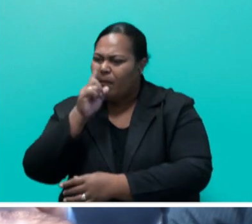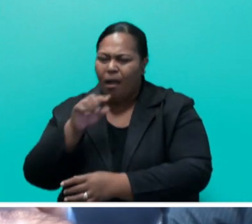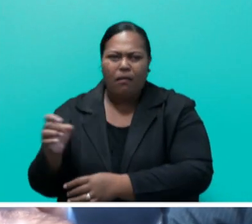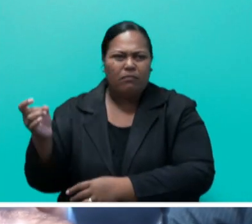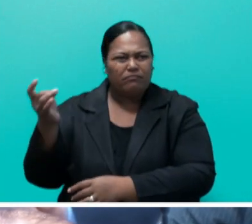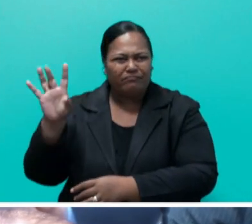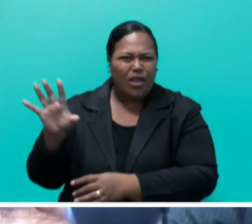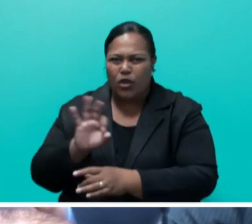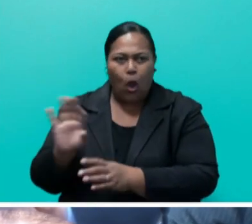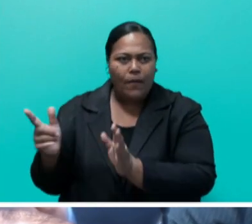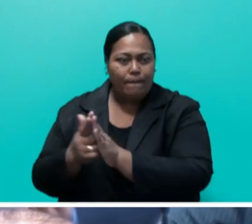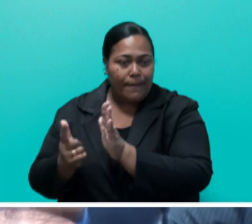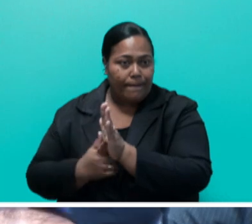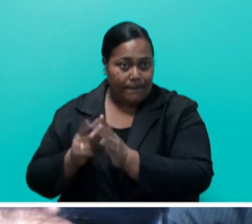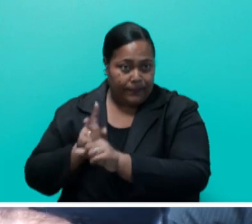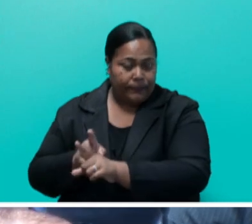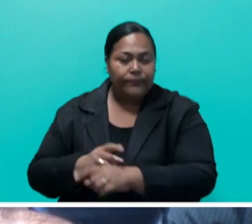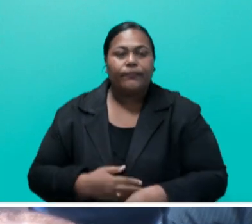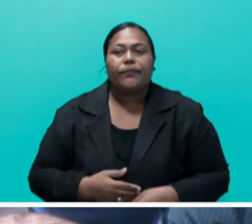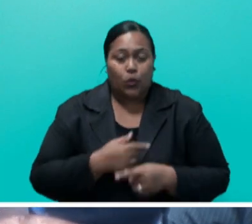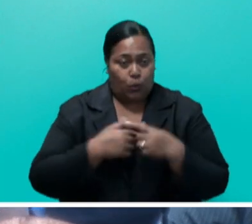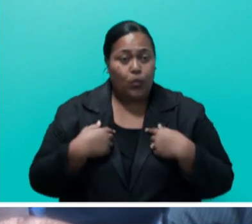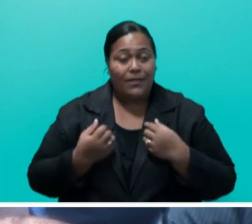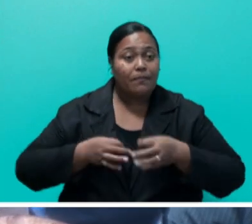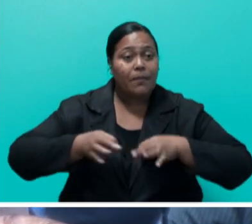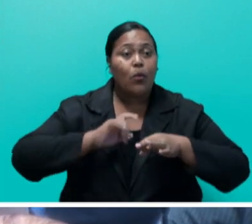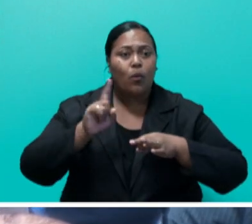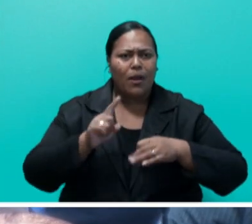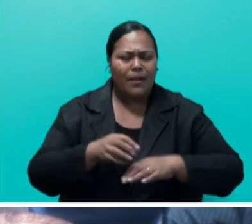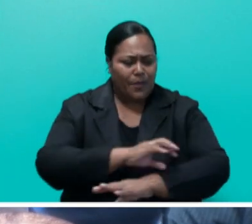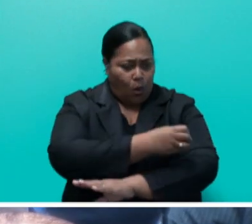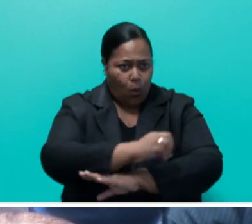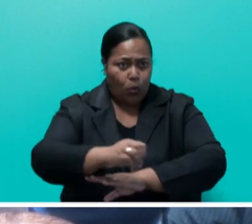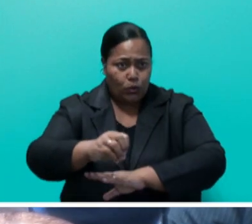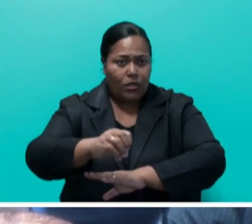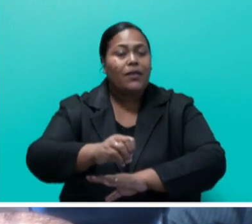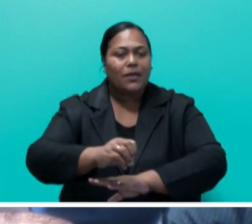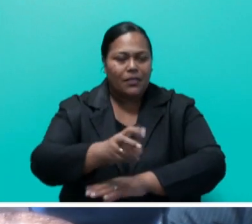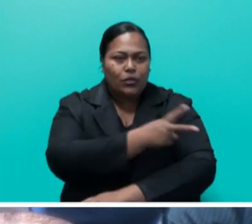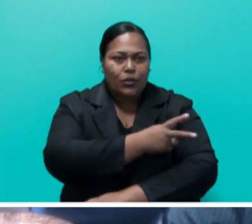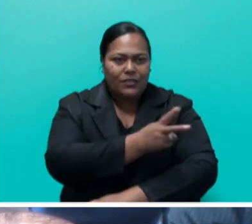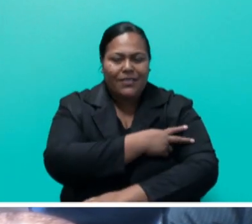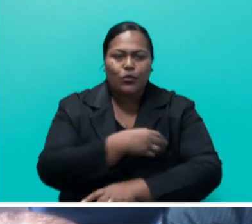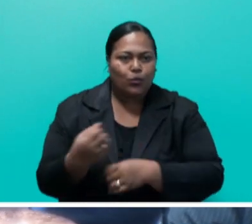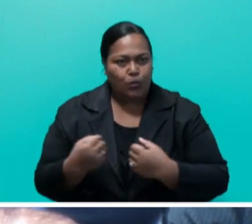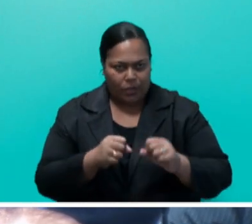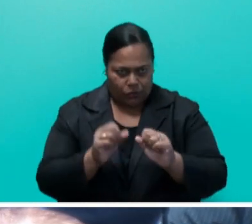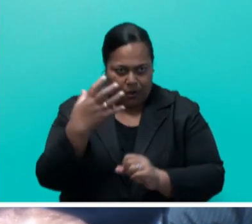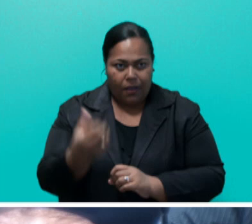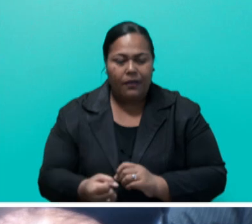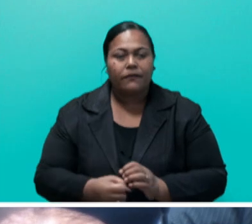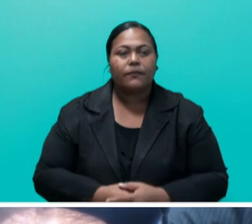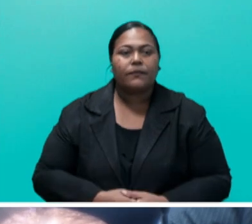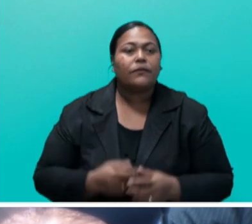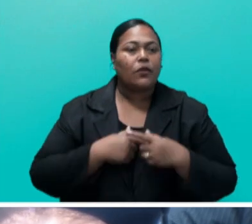individuals. Another strategy that we are implementing is the Maritime Security Strategy. We